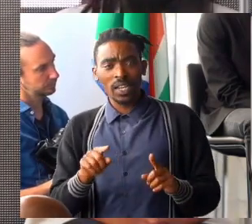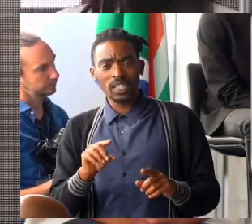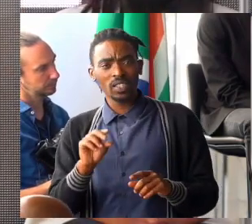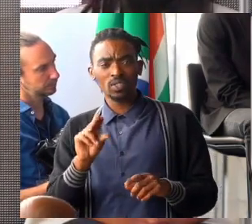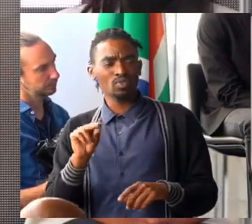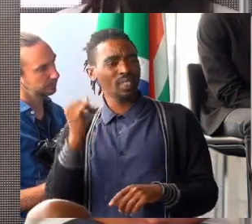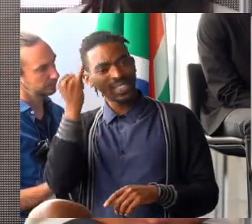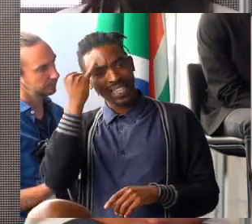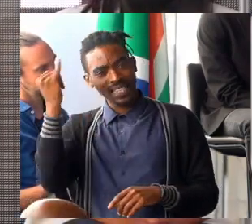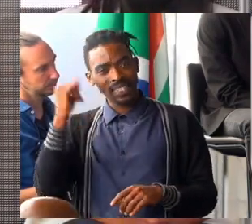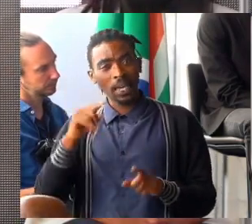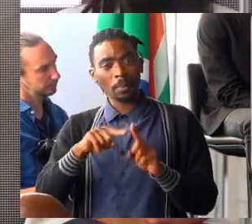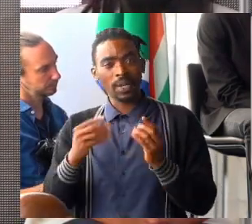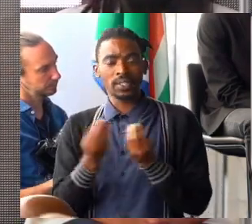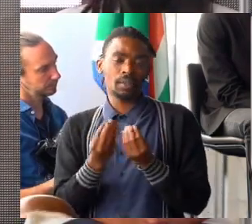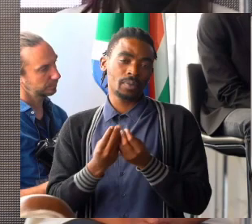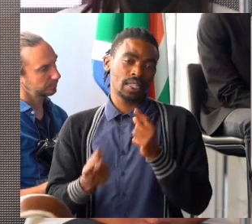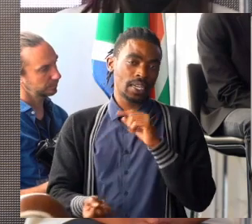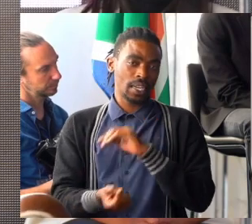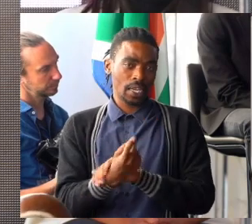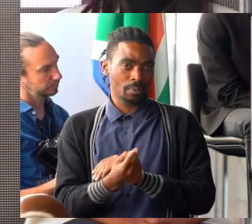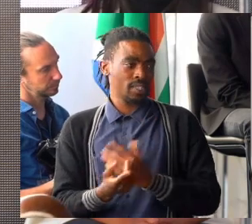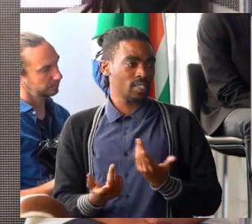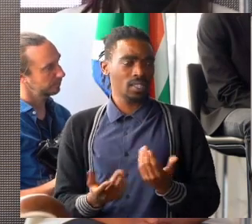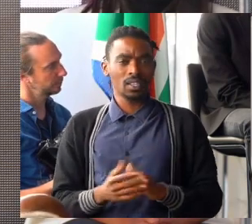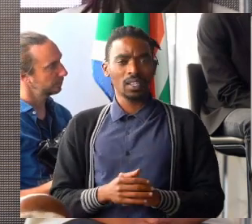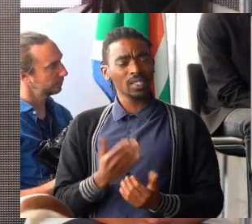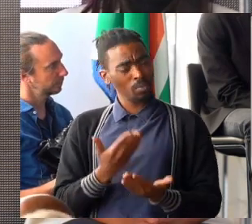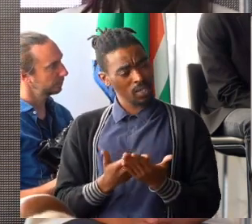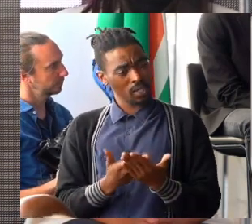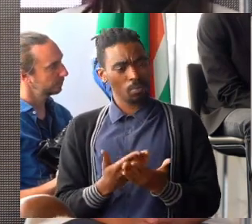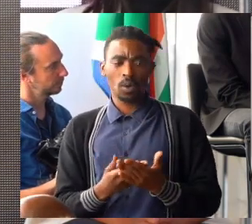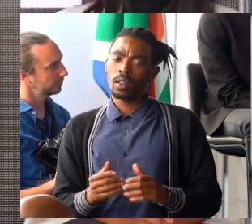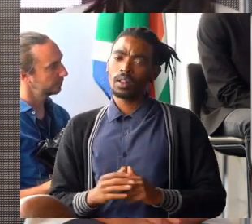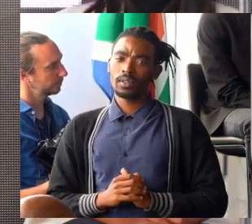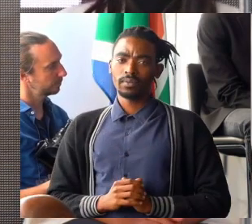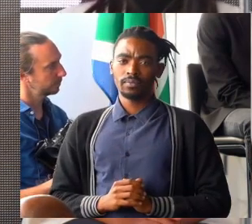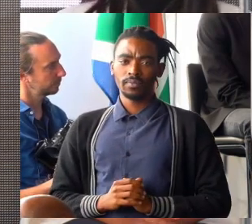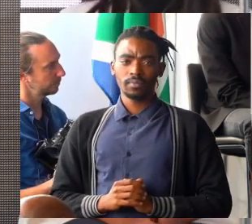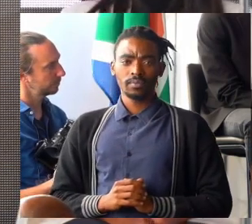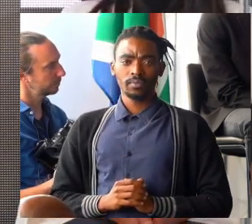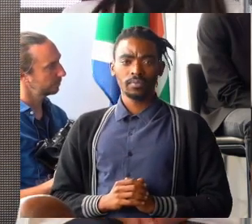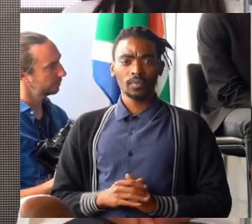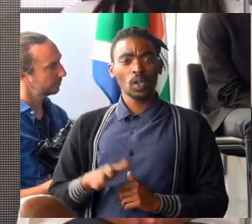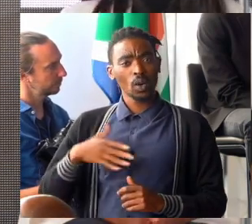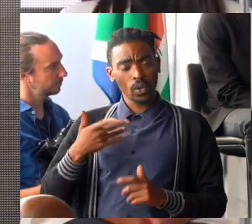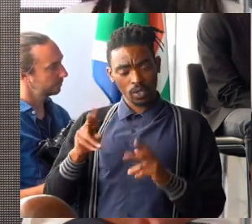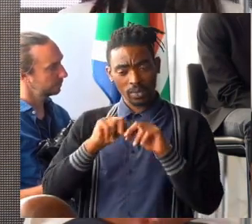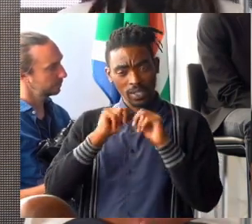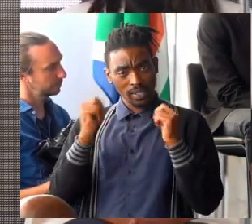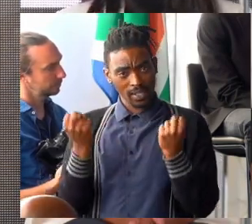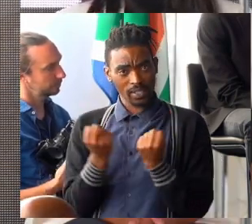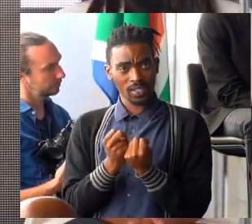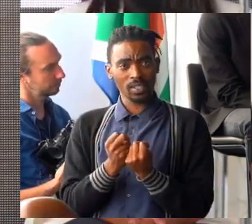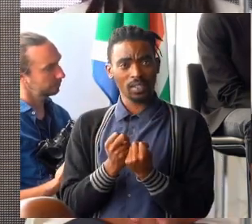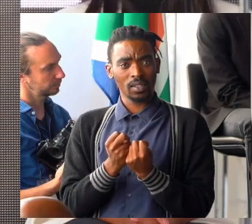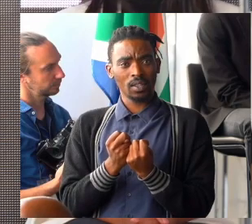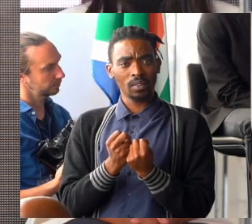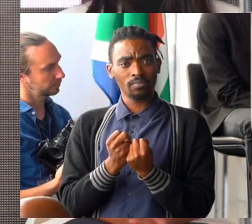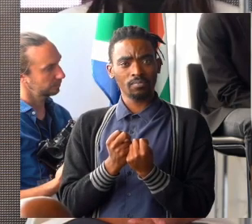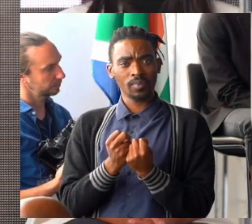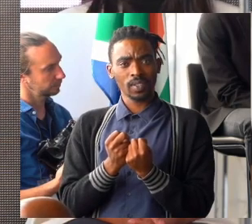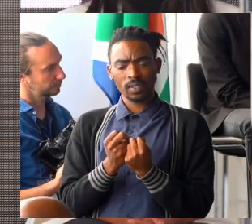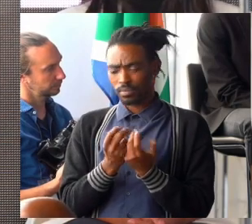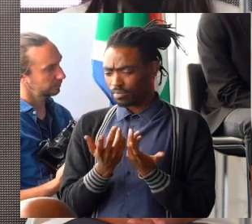that delivers a prosperous life. And it's possible. We want to be a nation where climate justice is